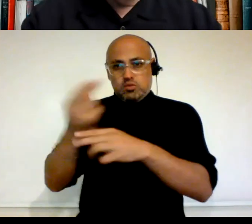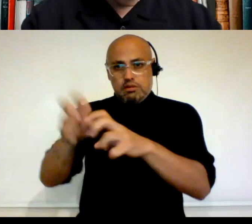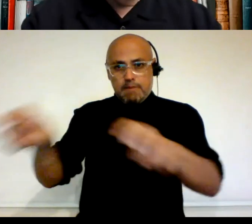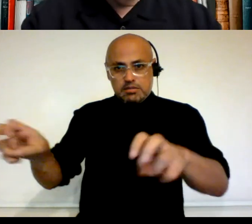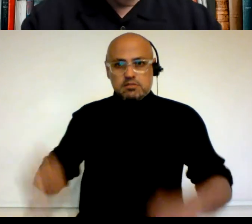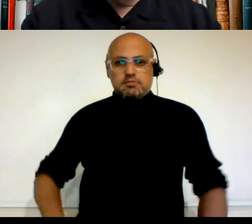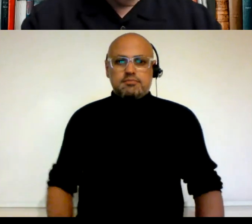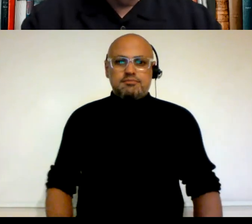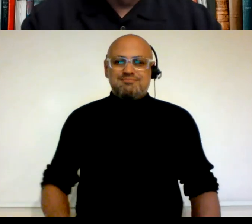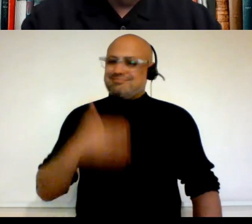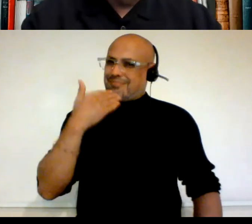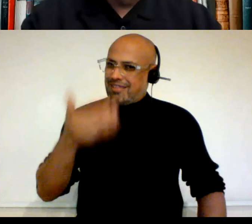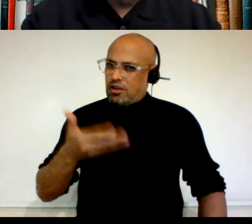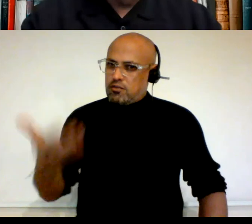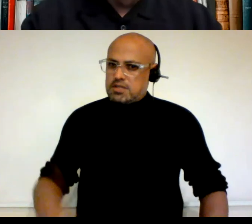Thank you very much.